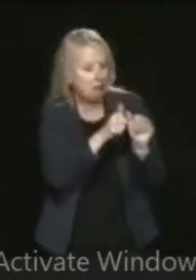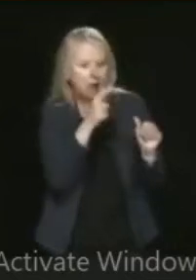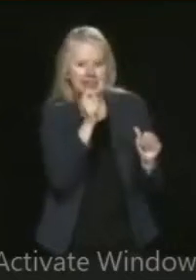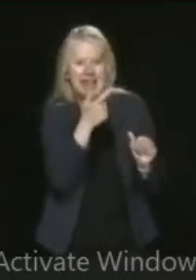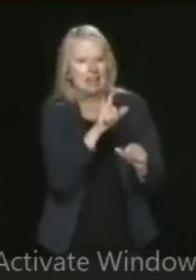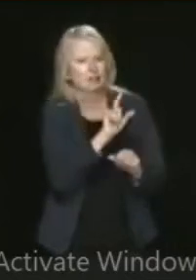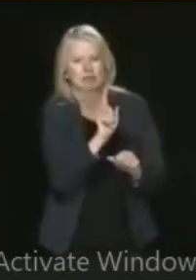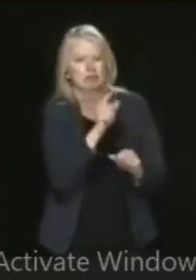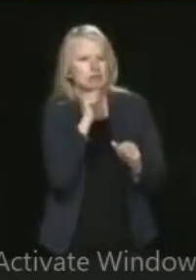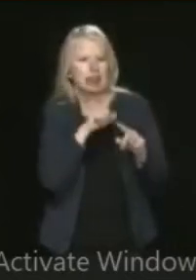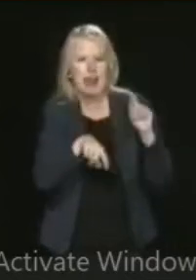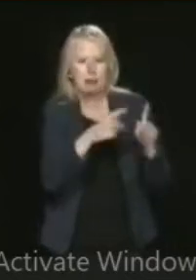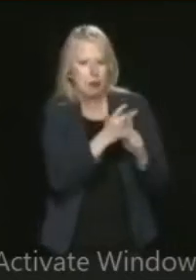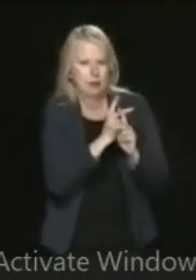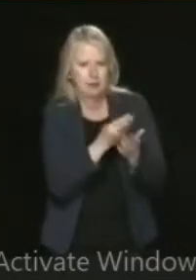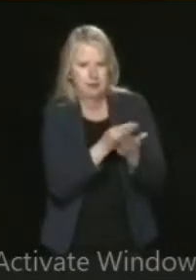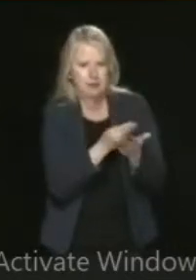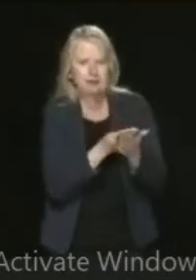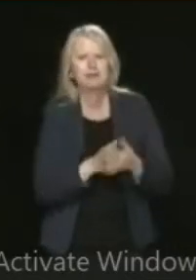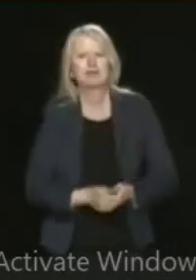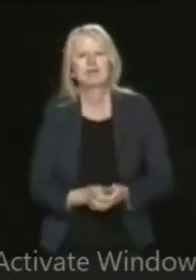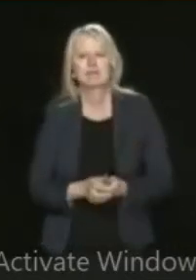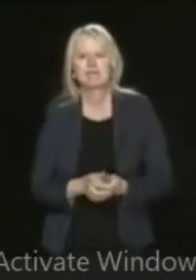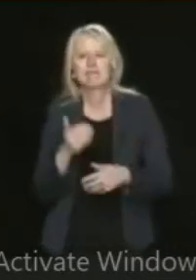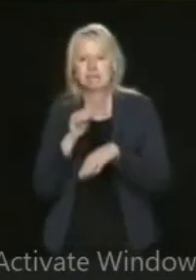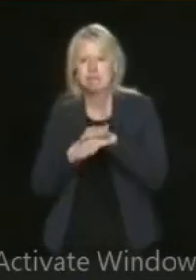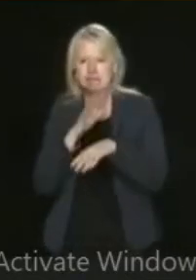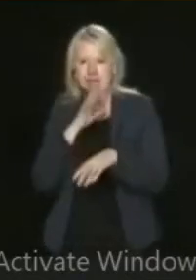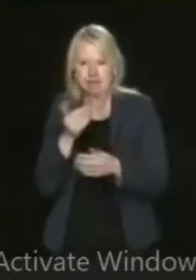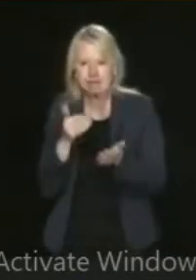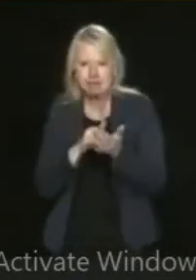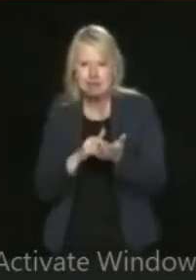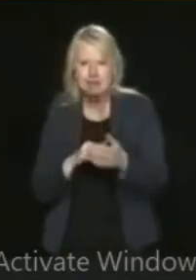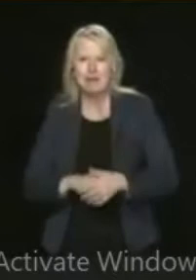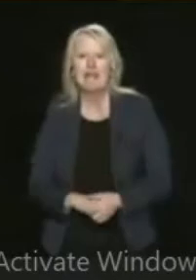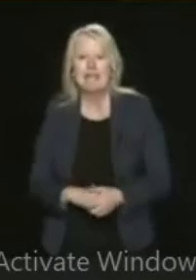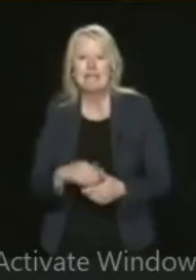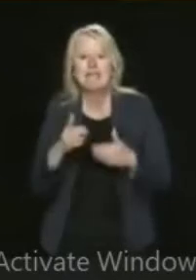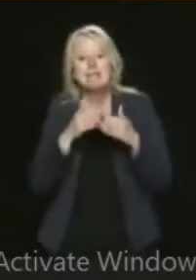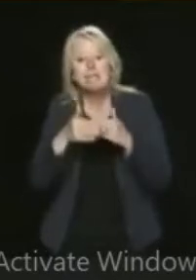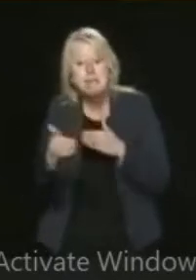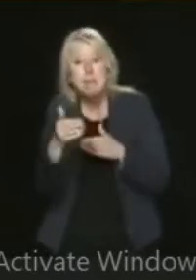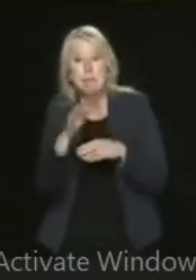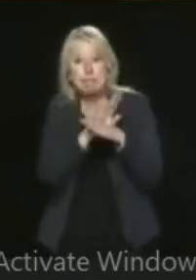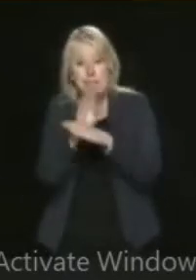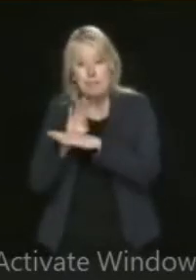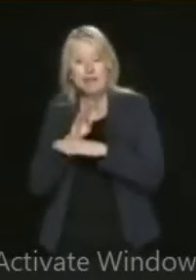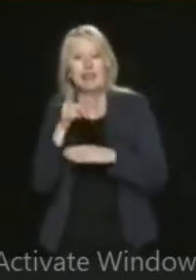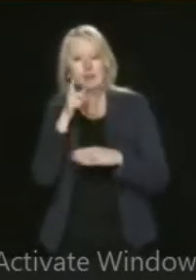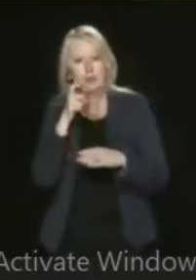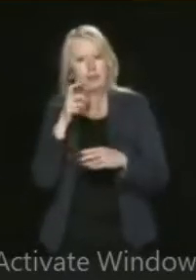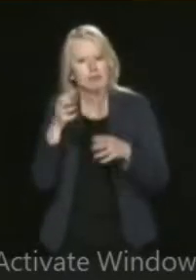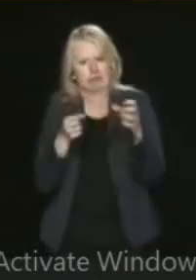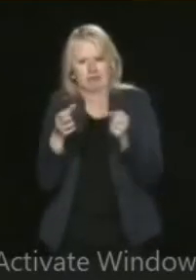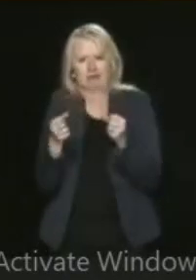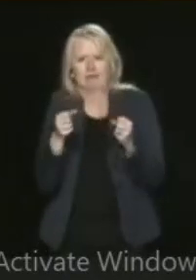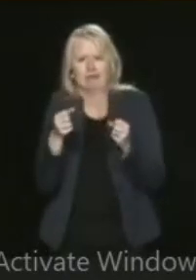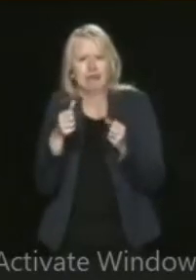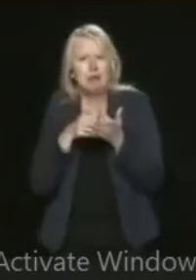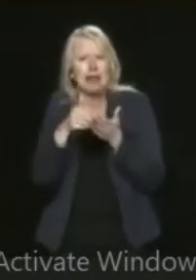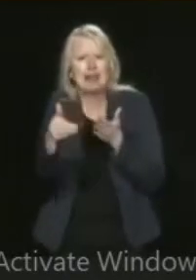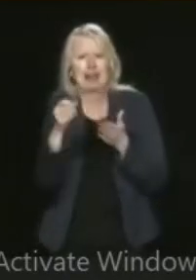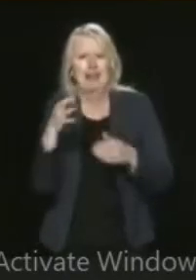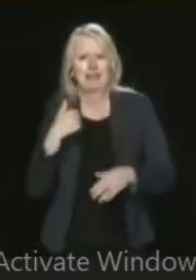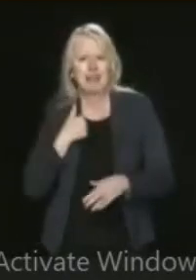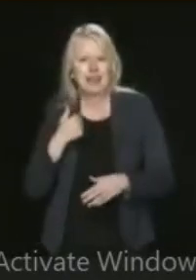Today, I am announcing the next phase of our support for enterprises that collectively employ millions of Canadians